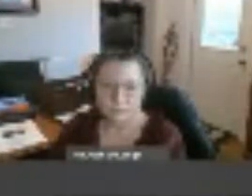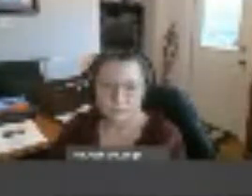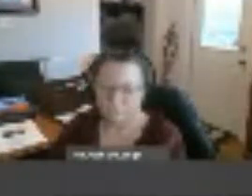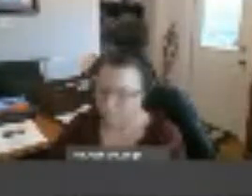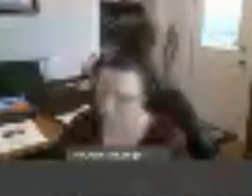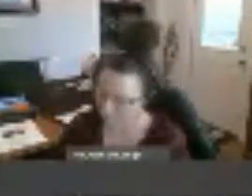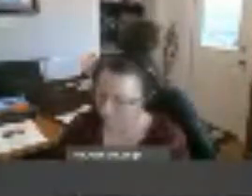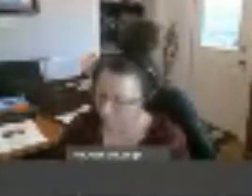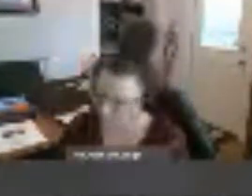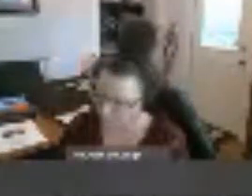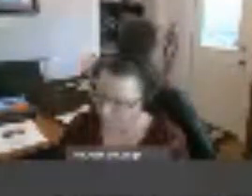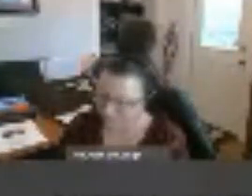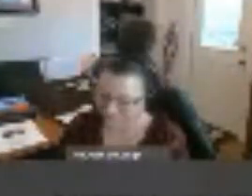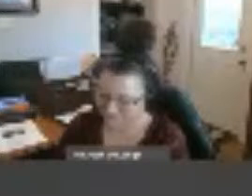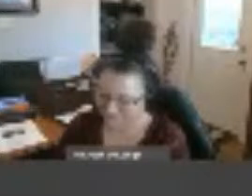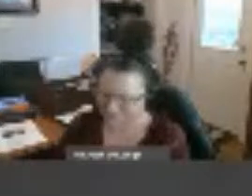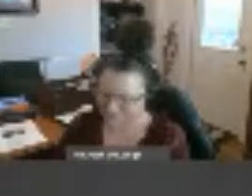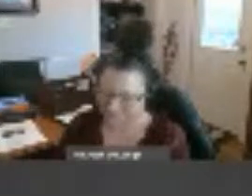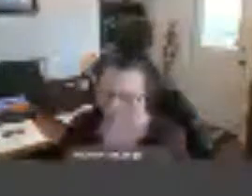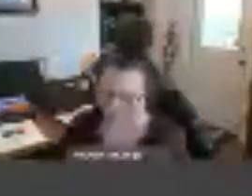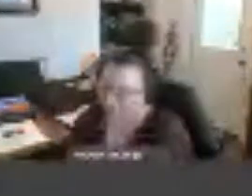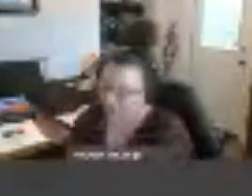No, No. she likes all people.